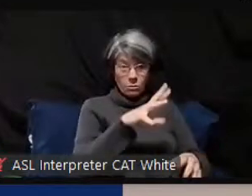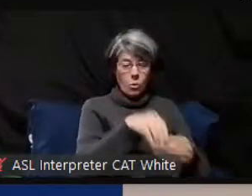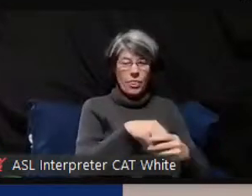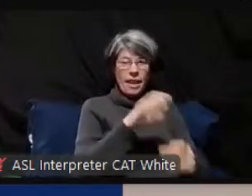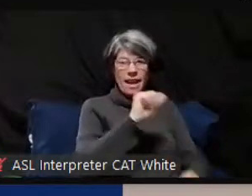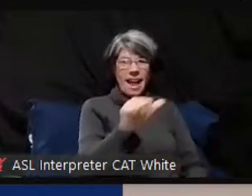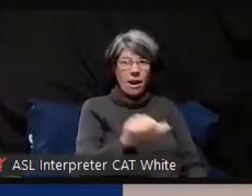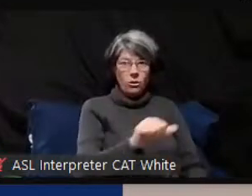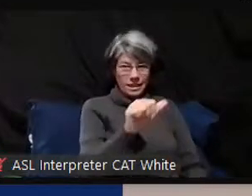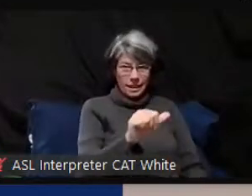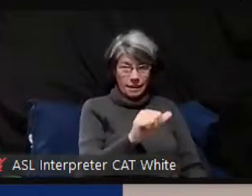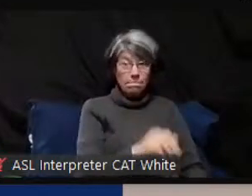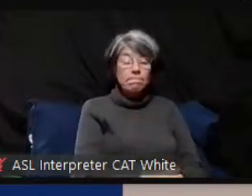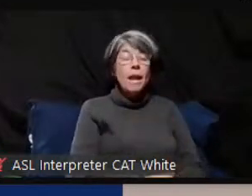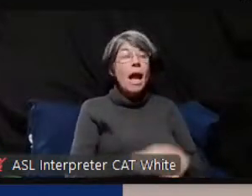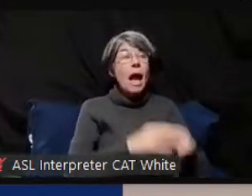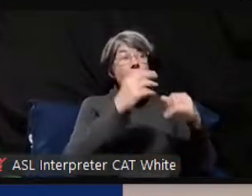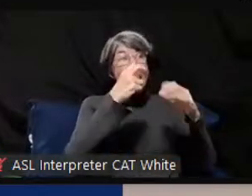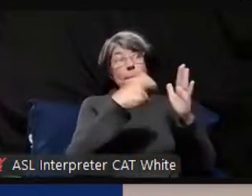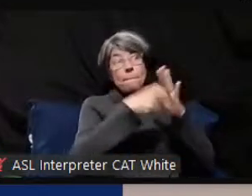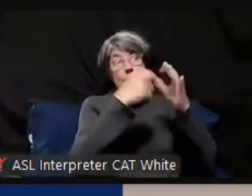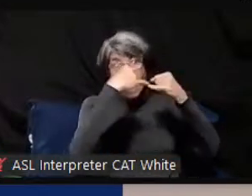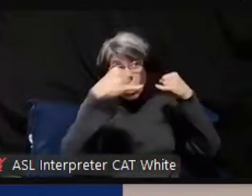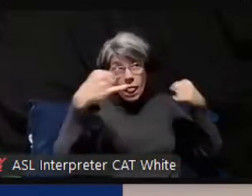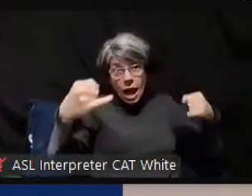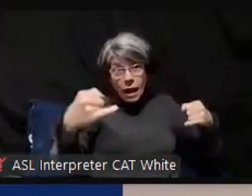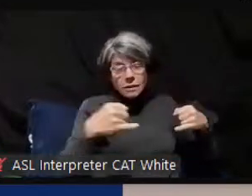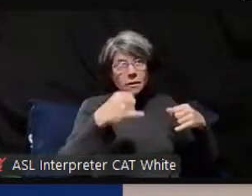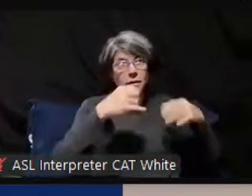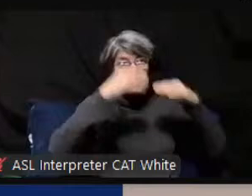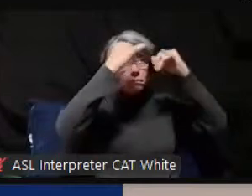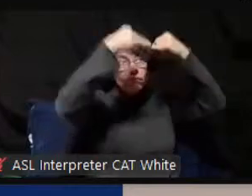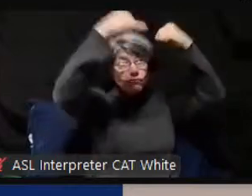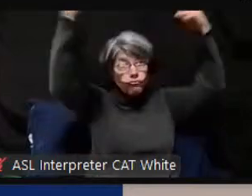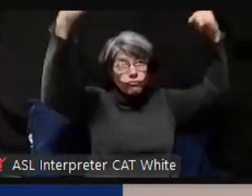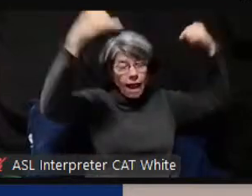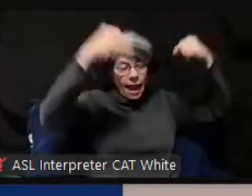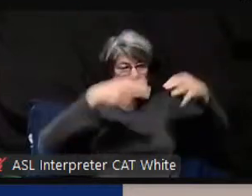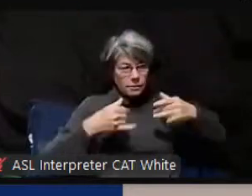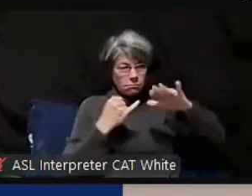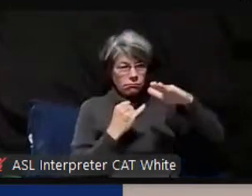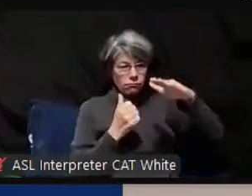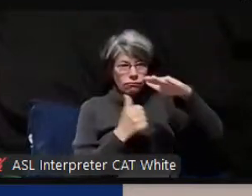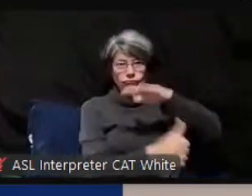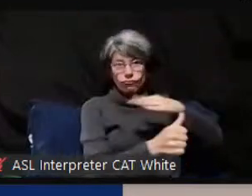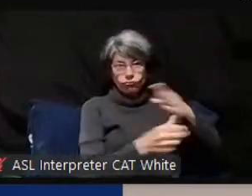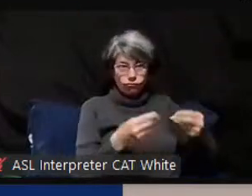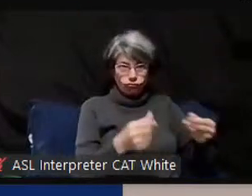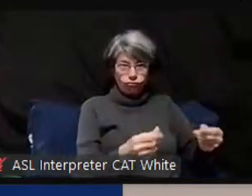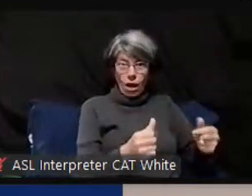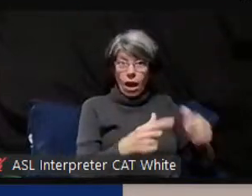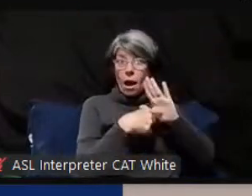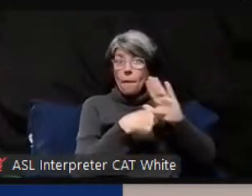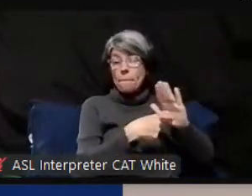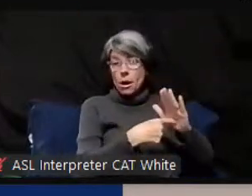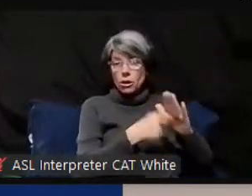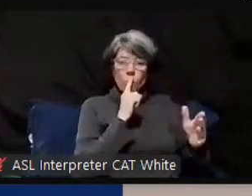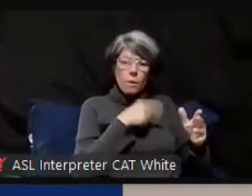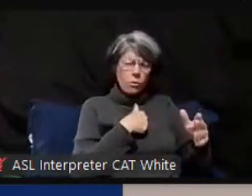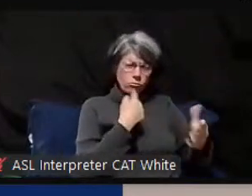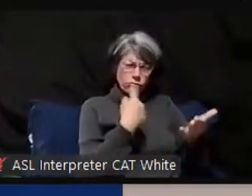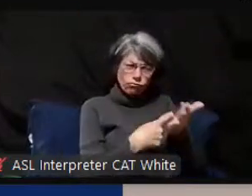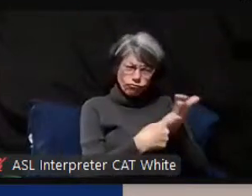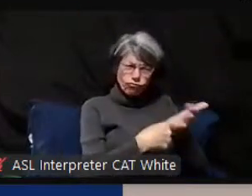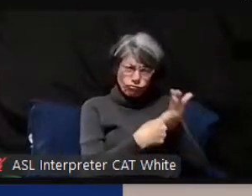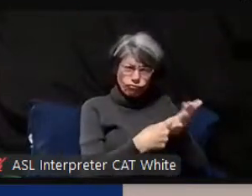Altadena. Power line above ground and underground models are being reviewed.